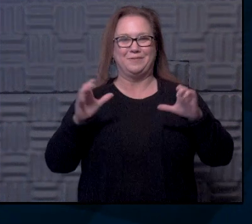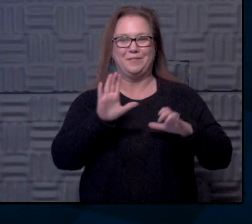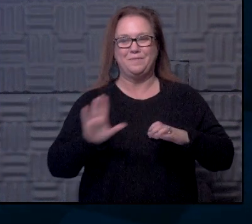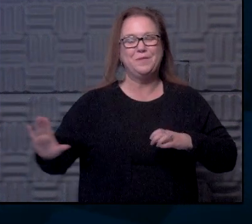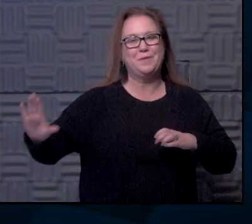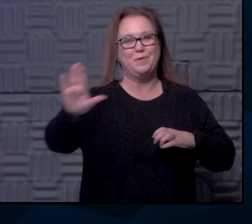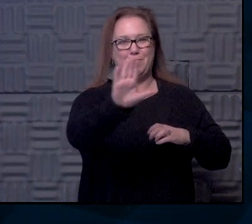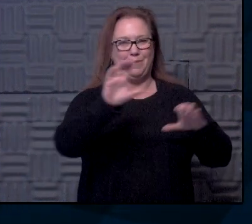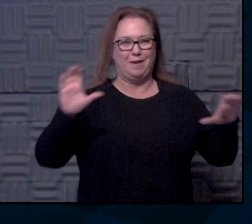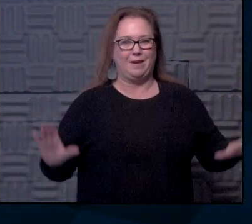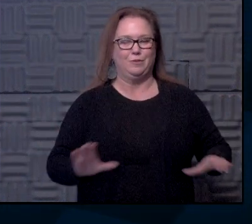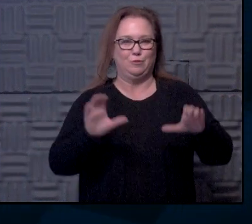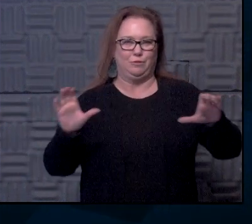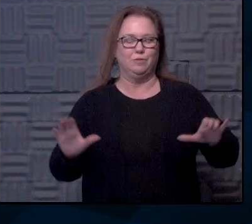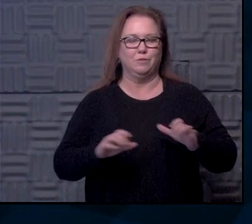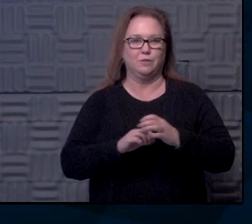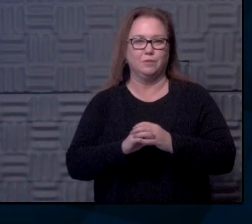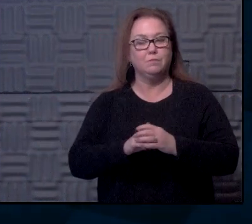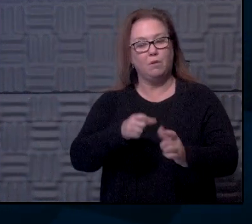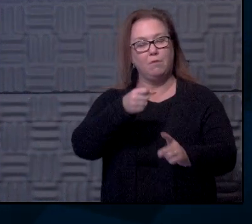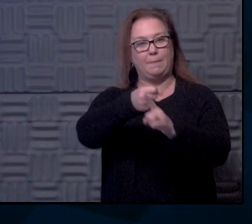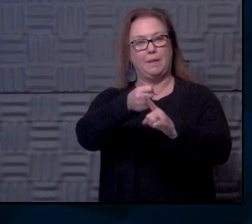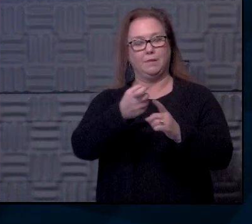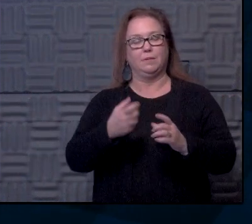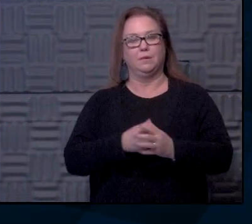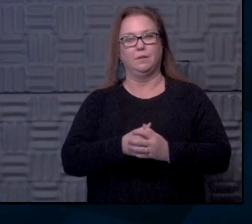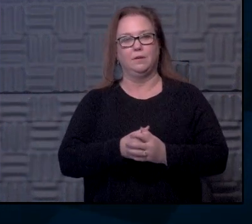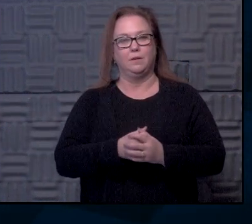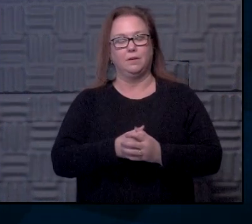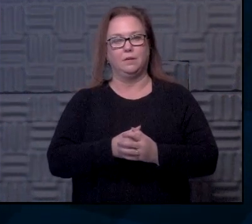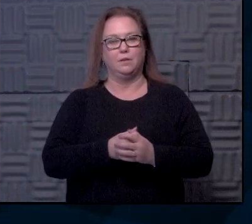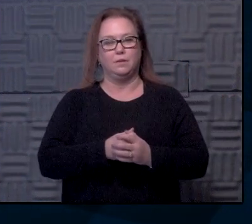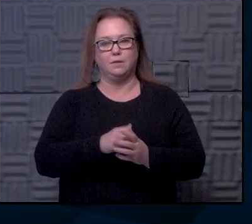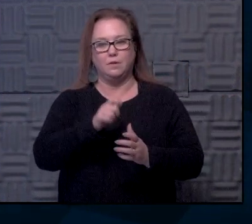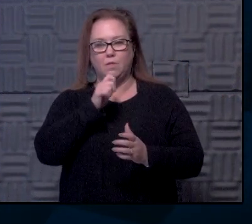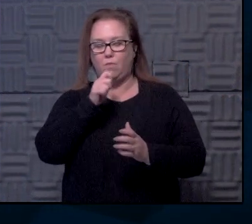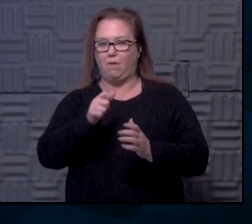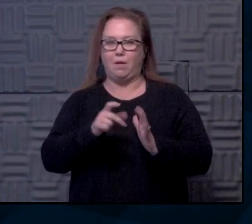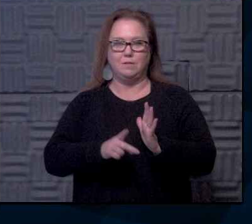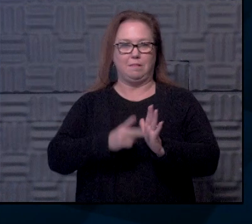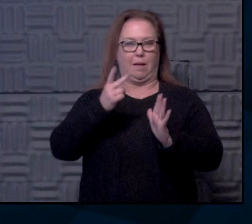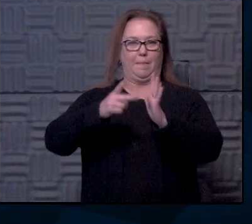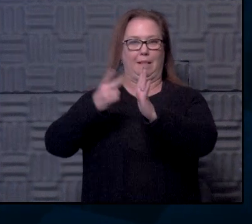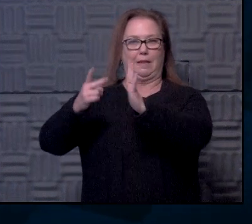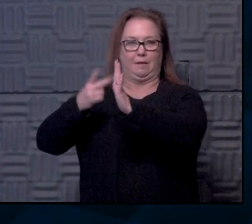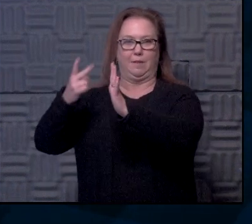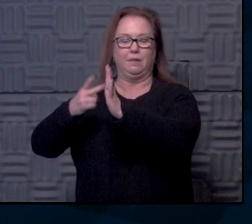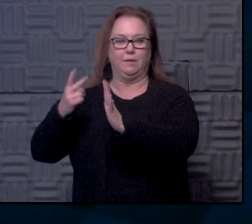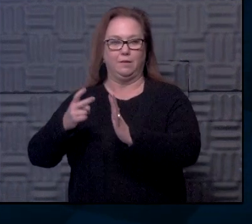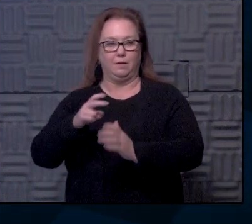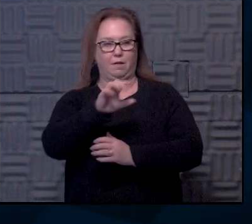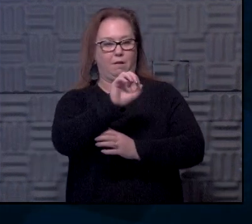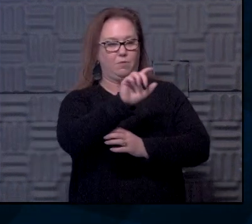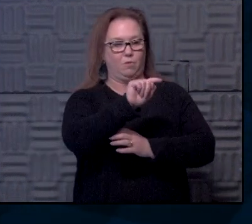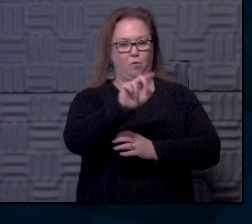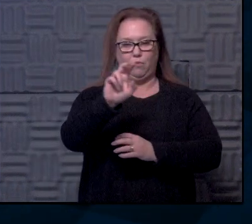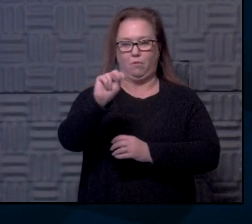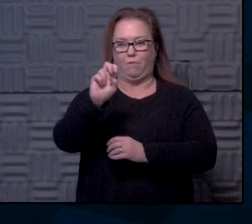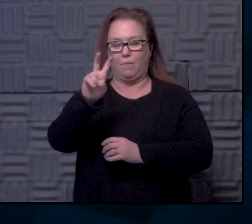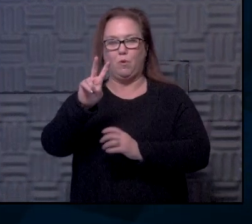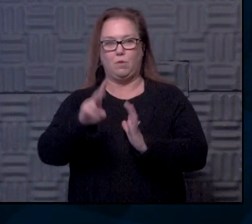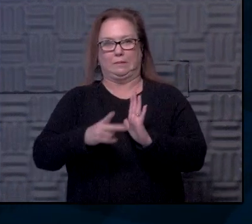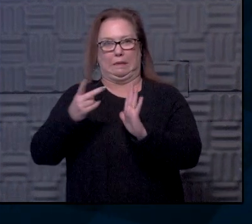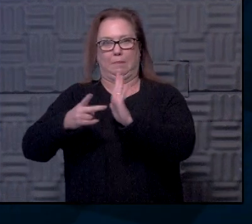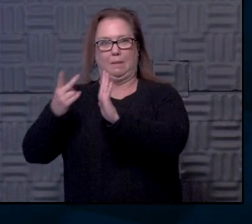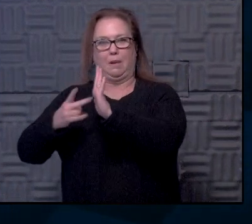individuals are having an impact. We're not rapidly doubling, for example, like we did from October to November. So there is good